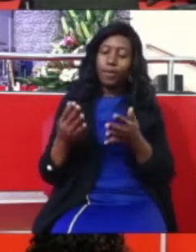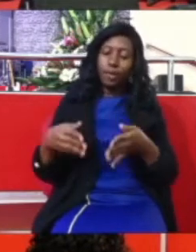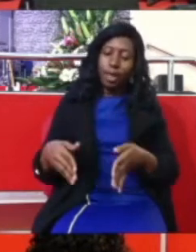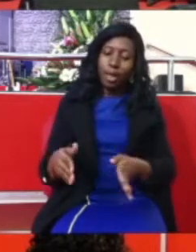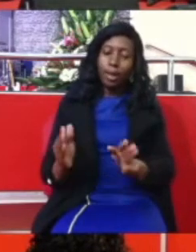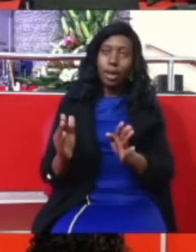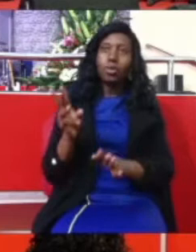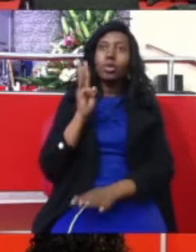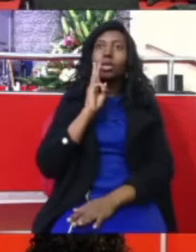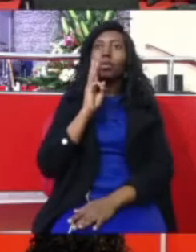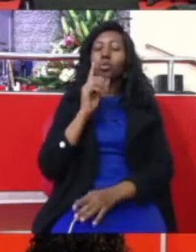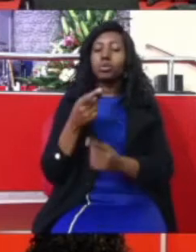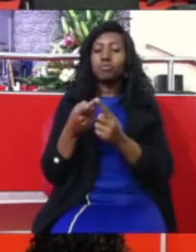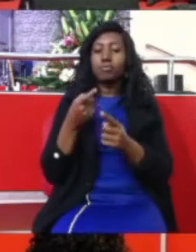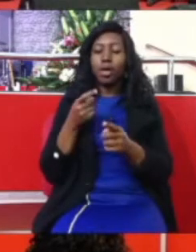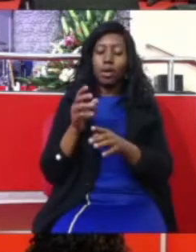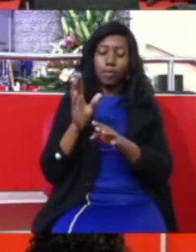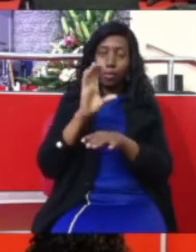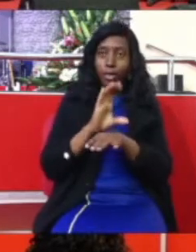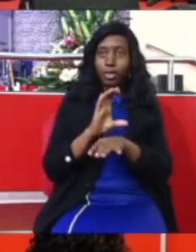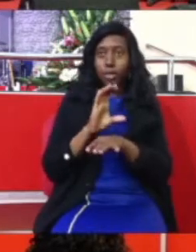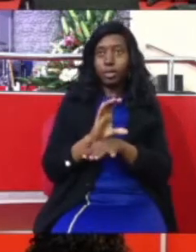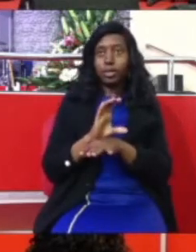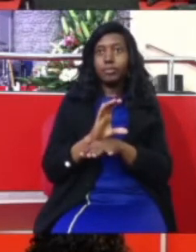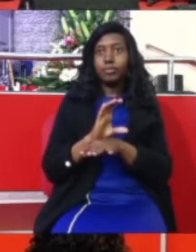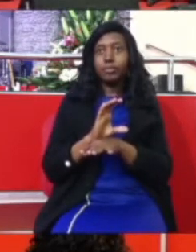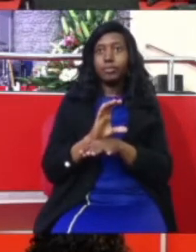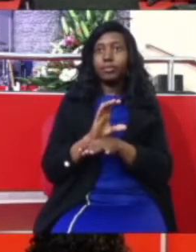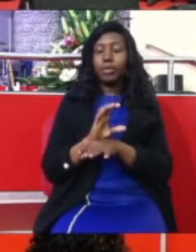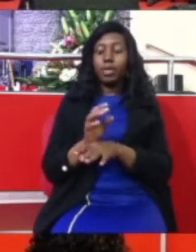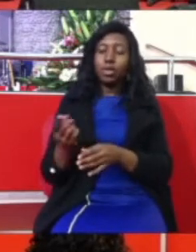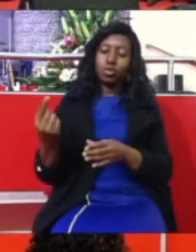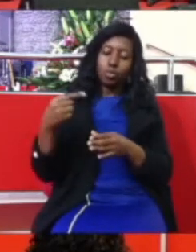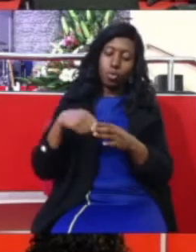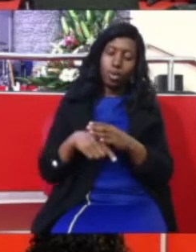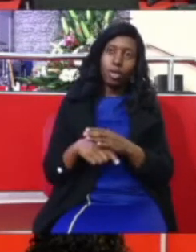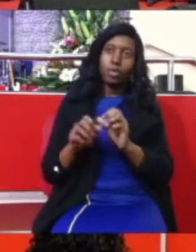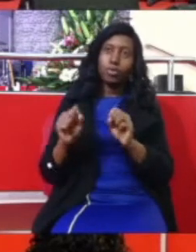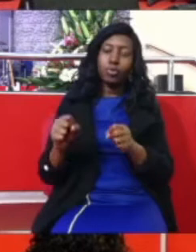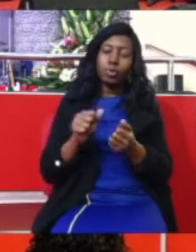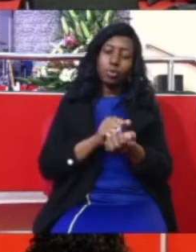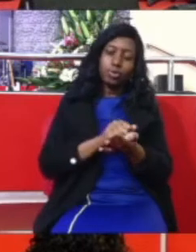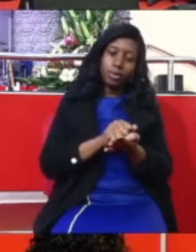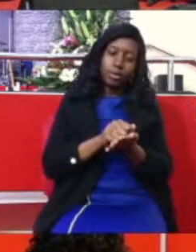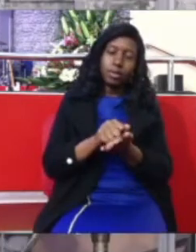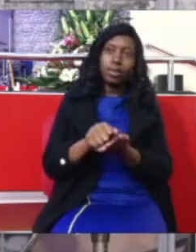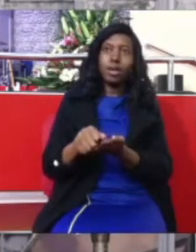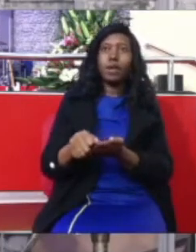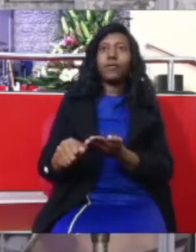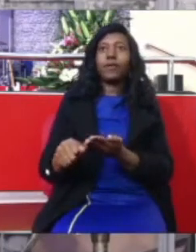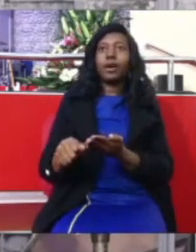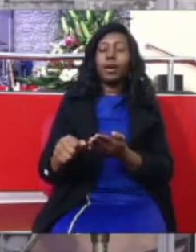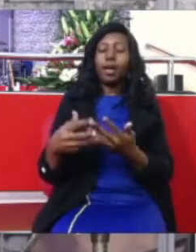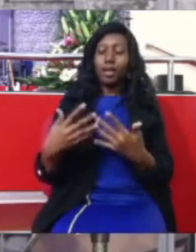moving inside this Dead Sea, it was going to be purified until there would be living creatures therein.